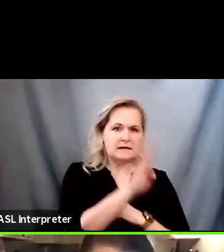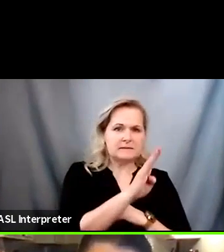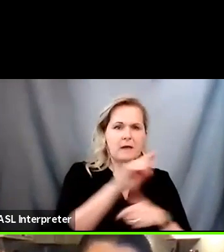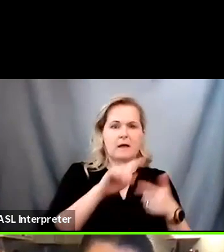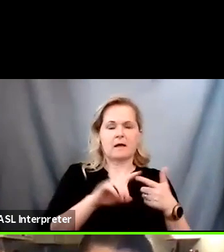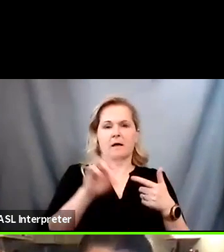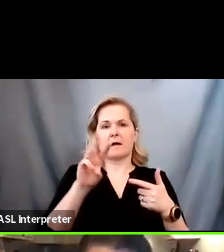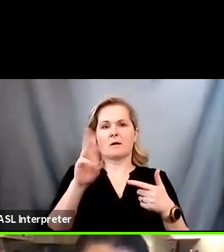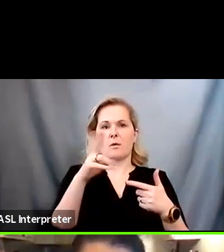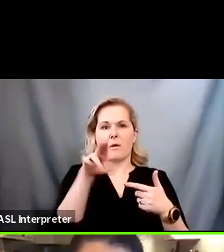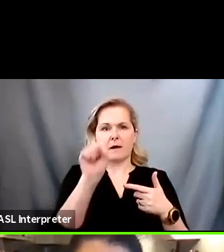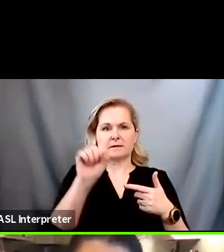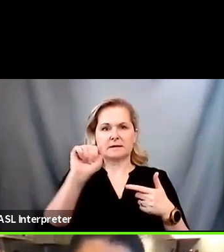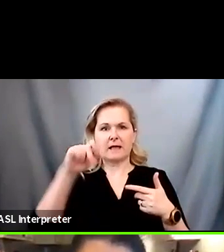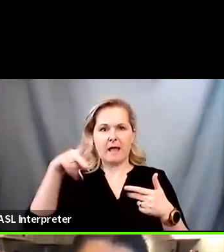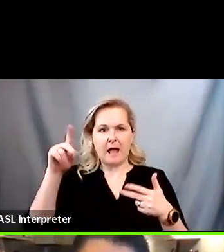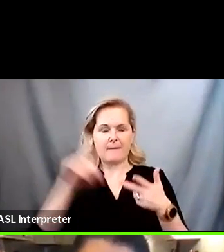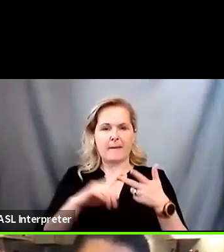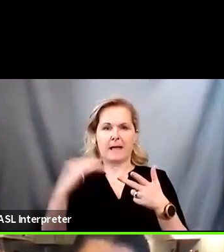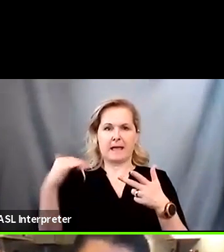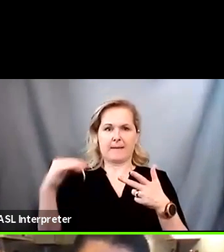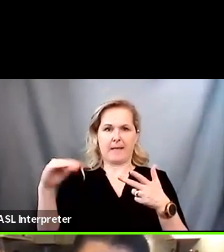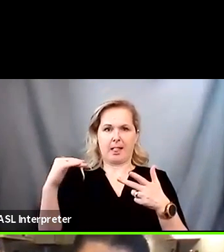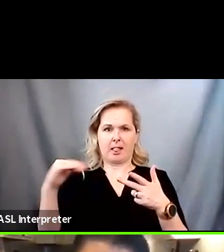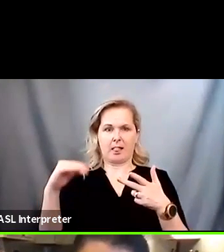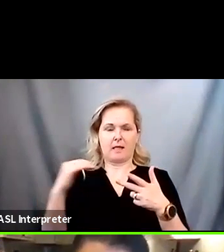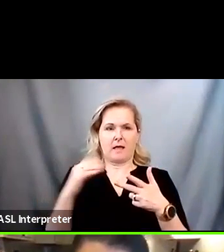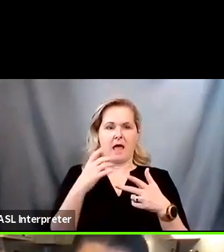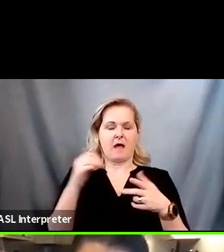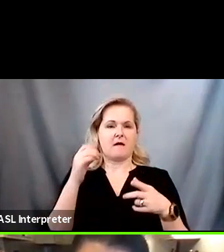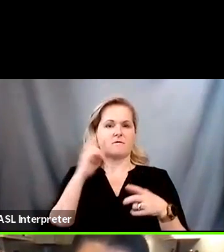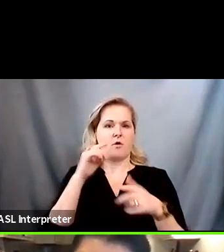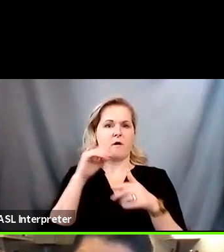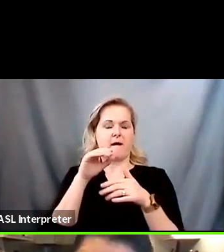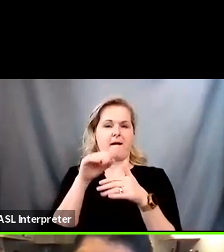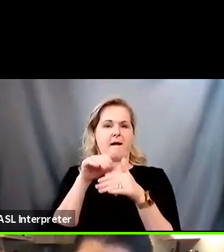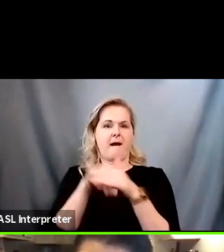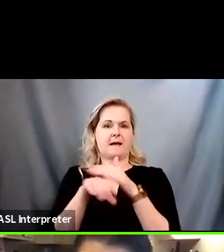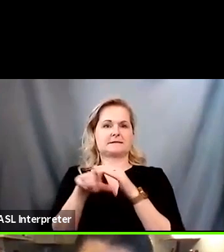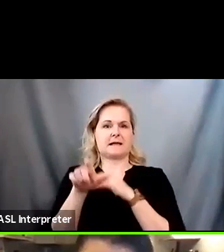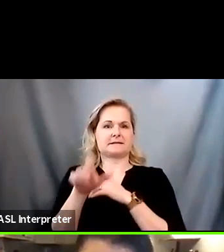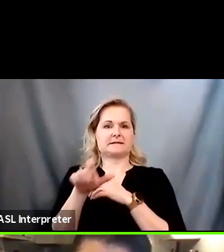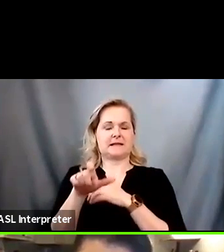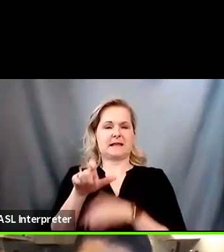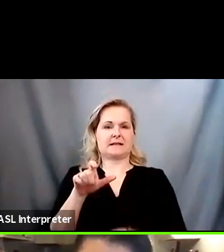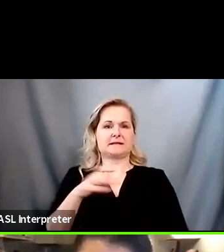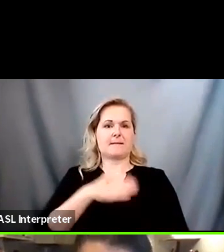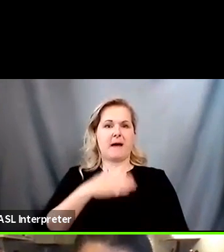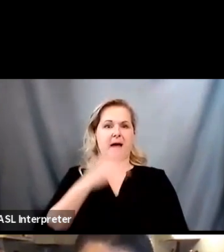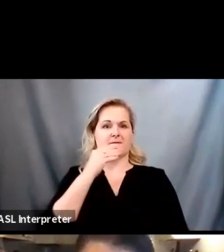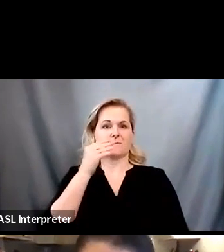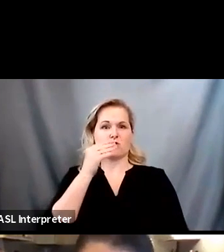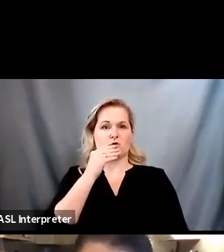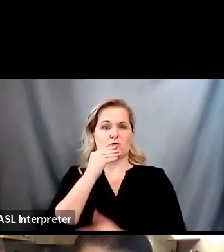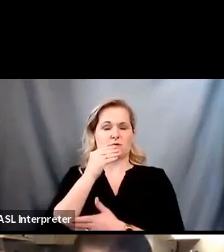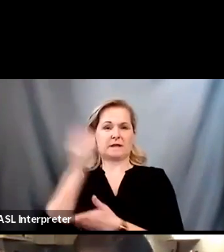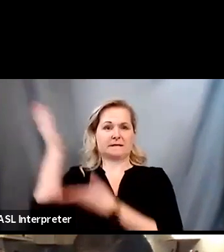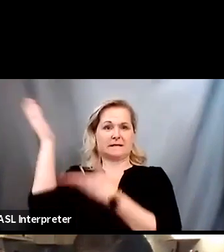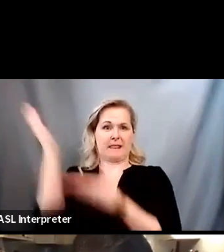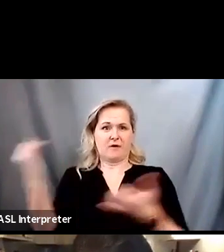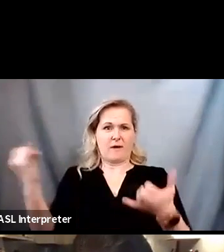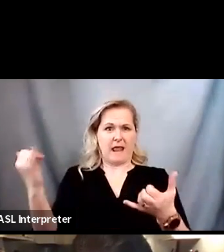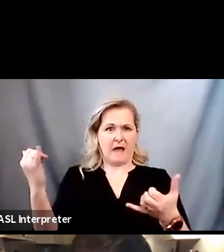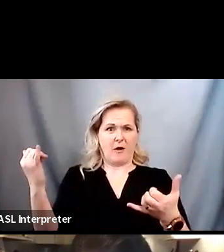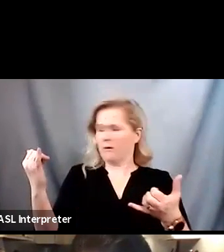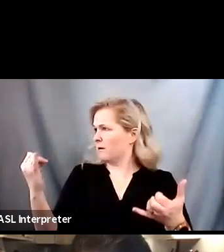WhatsApp, or email. And also in regards to access needs, my poor partner scheduled our groceries to be delivered right now. So I'm gonna get those.